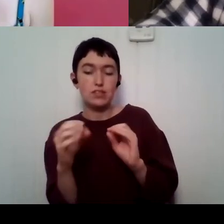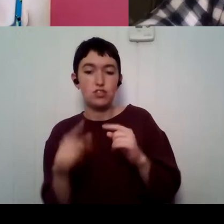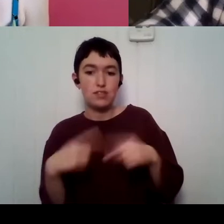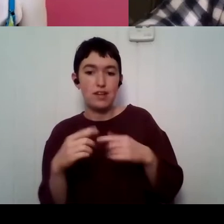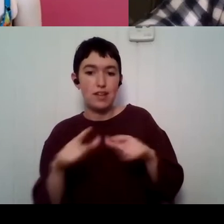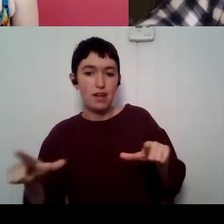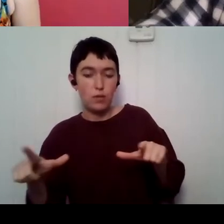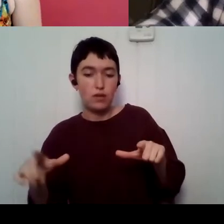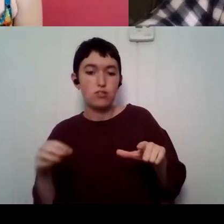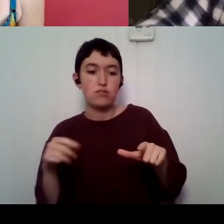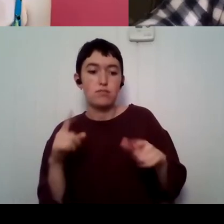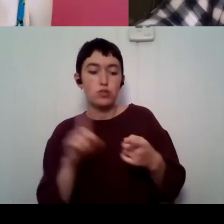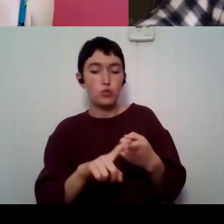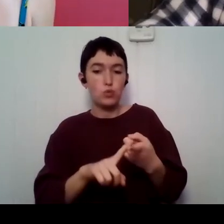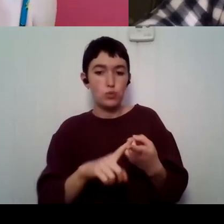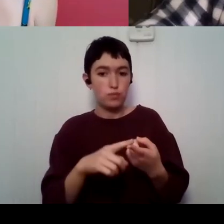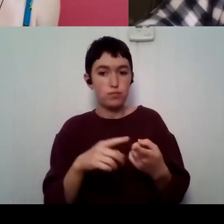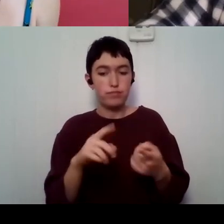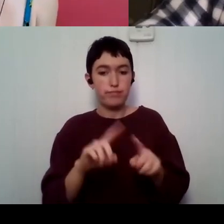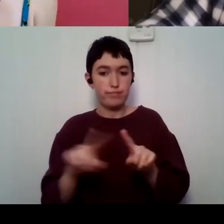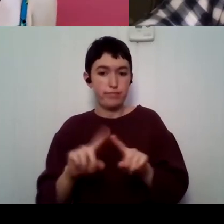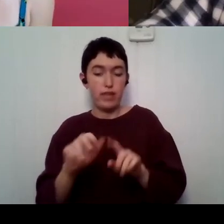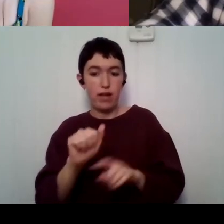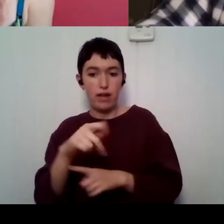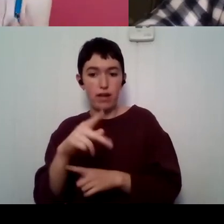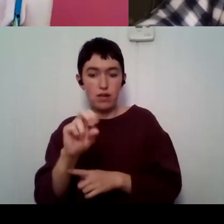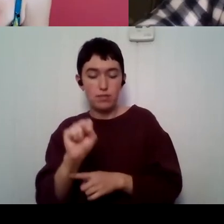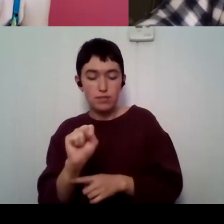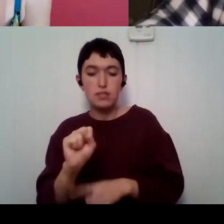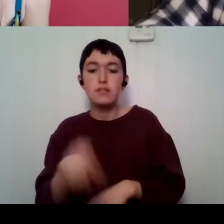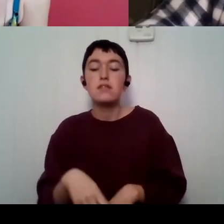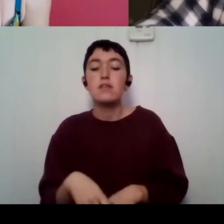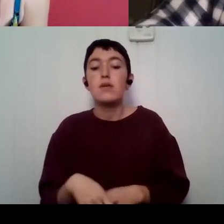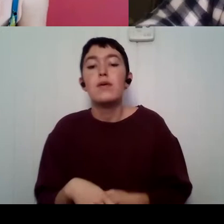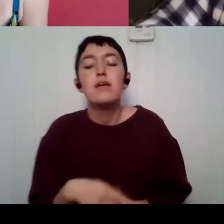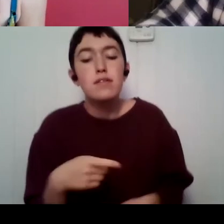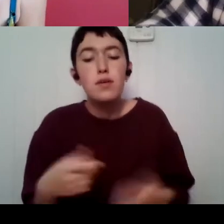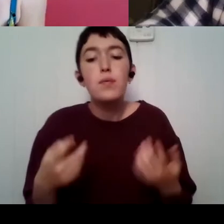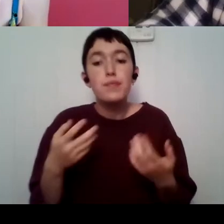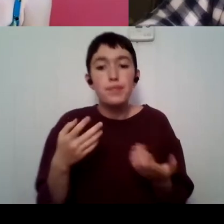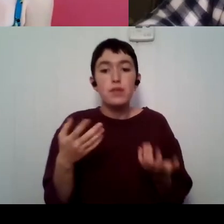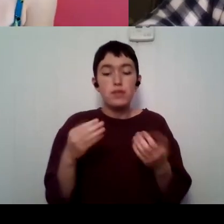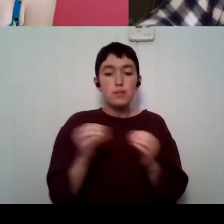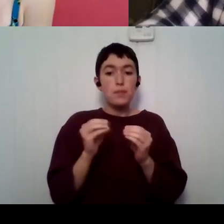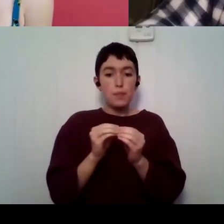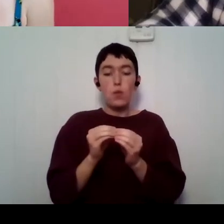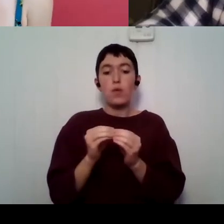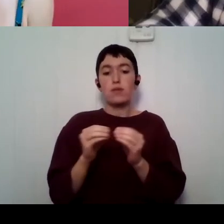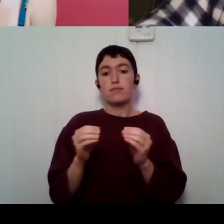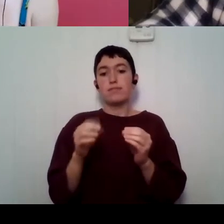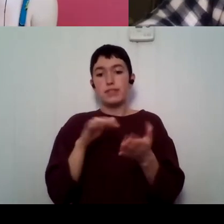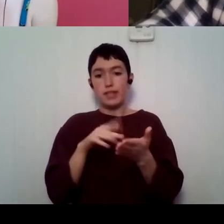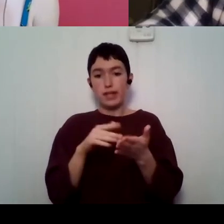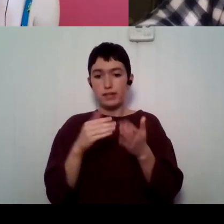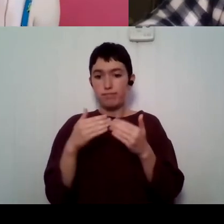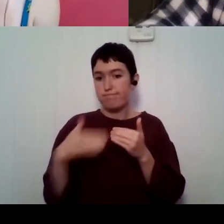her dissertation work. So there is a movement to do that, to kind of help understand and bridge that gap between communicating. There also is like,